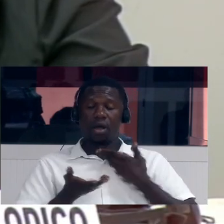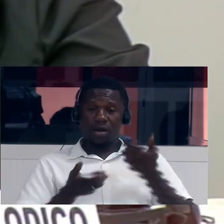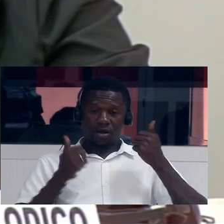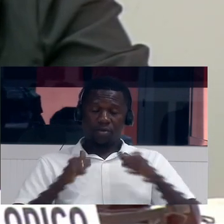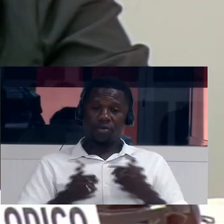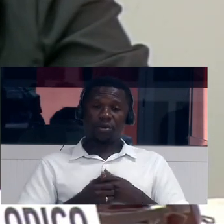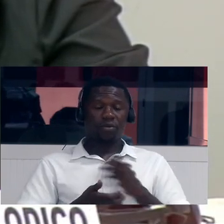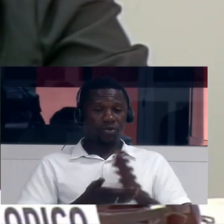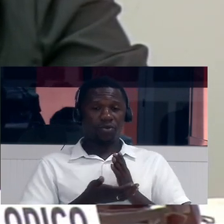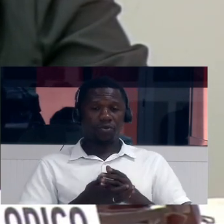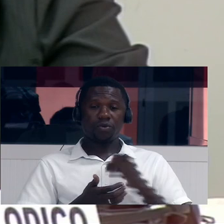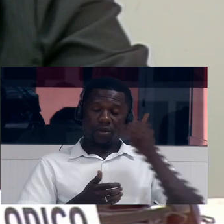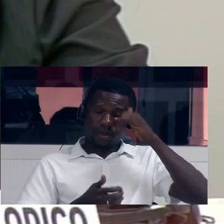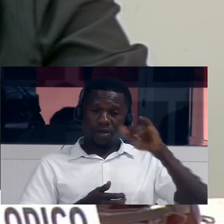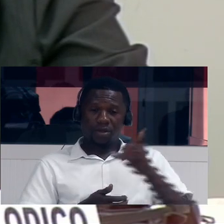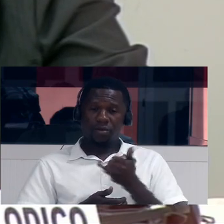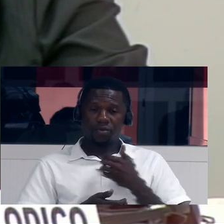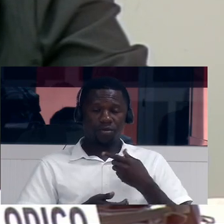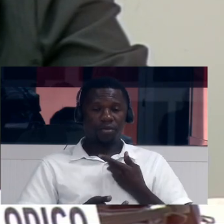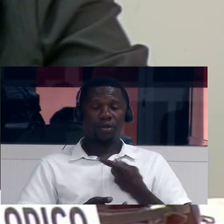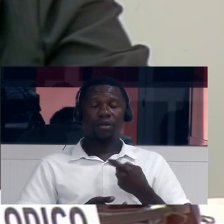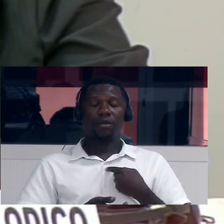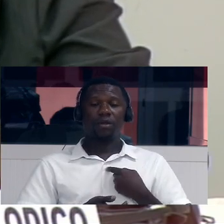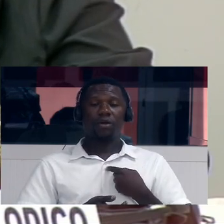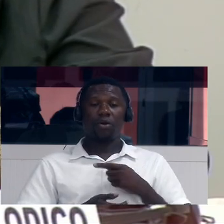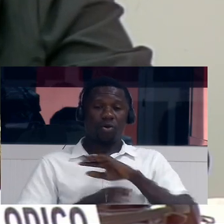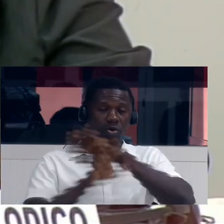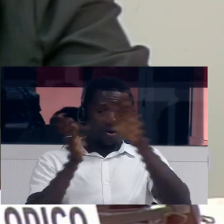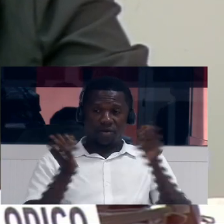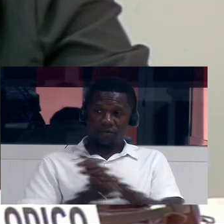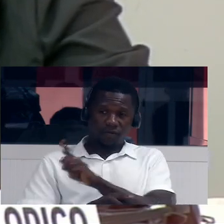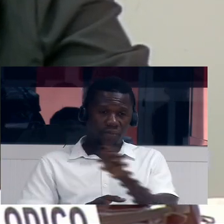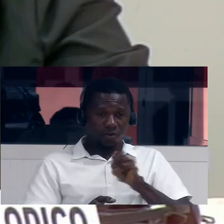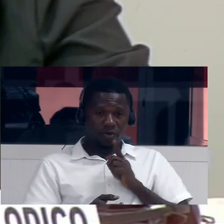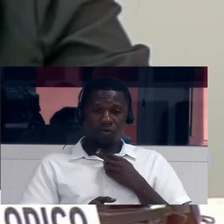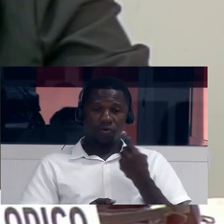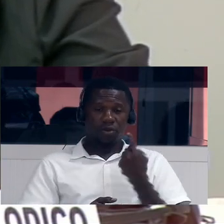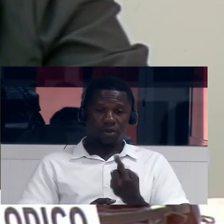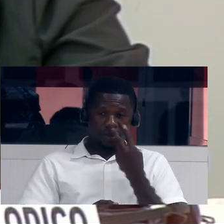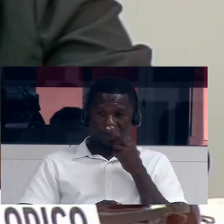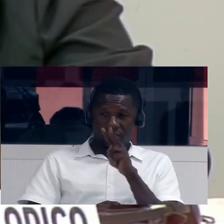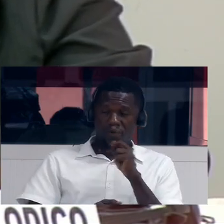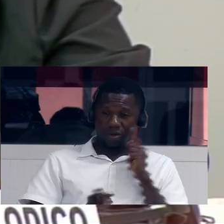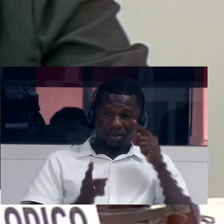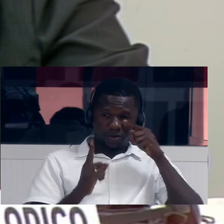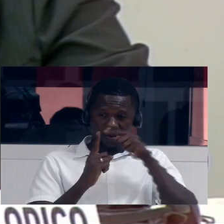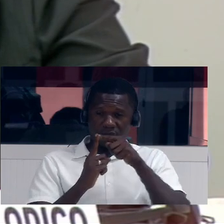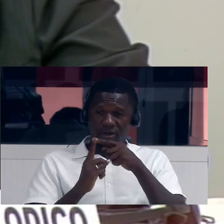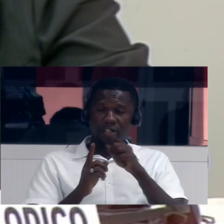I'm sure you would agree with me that all of us would see one object in a different